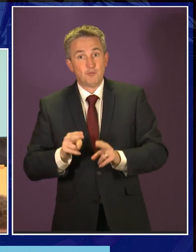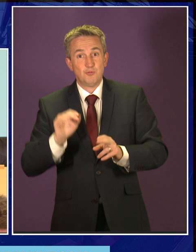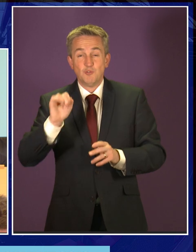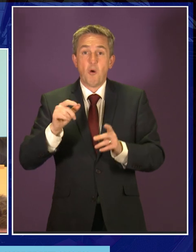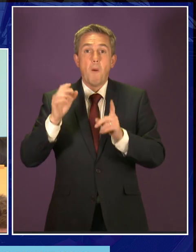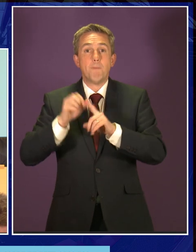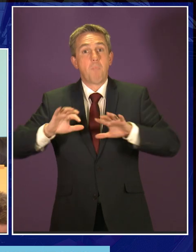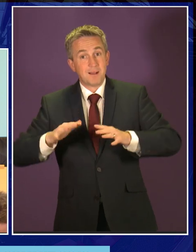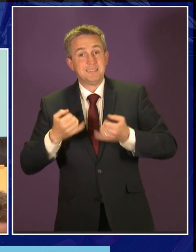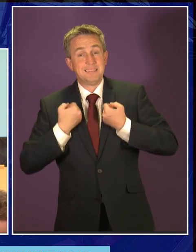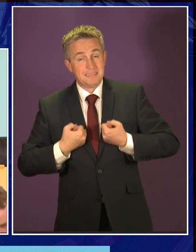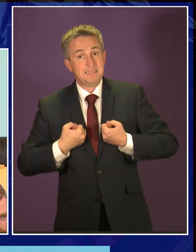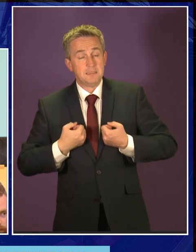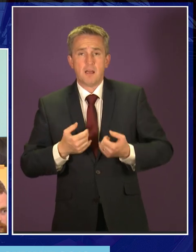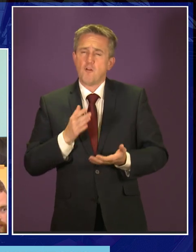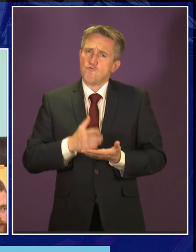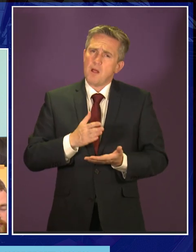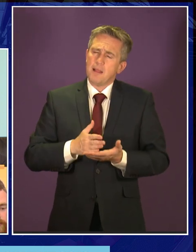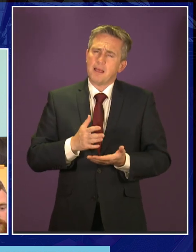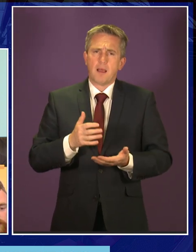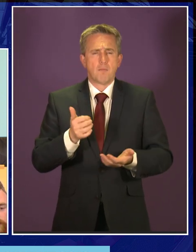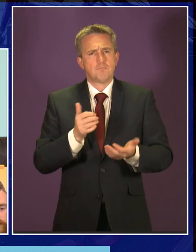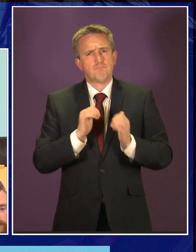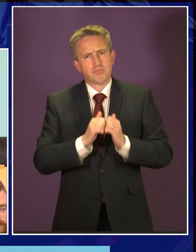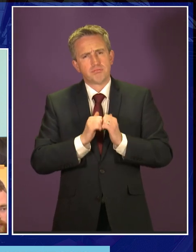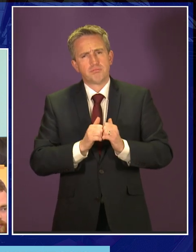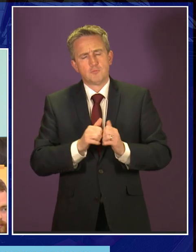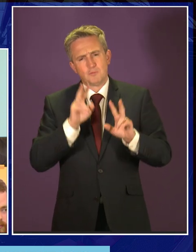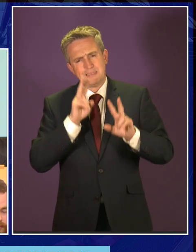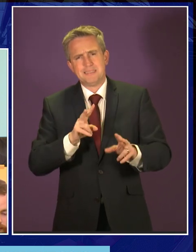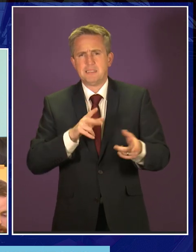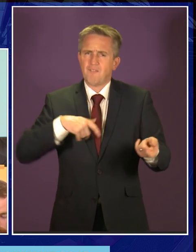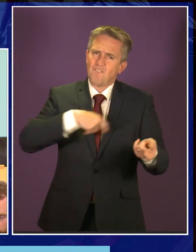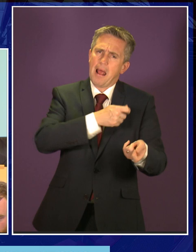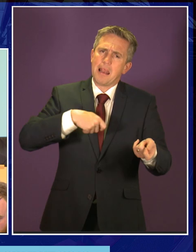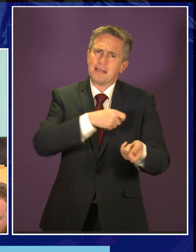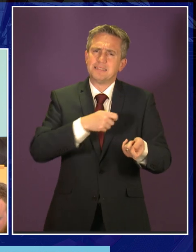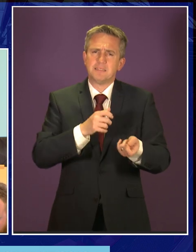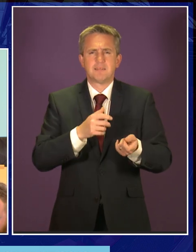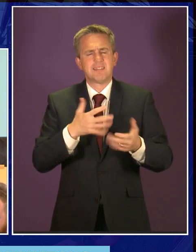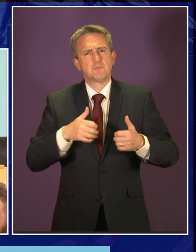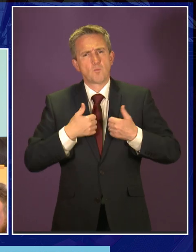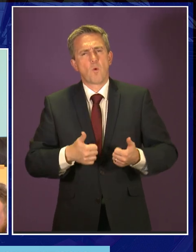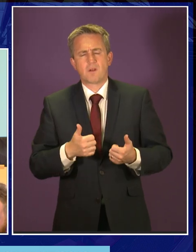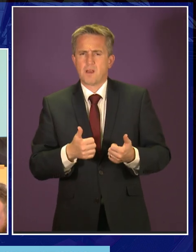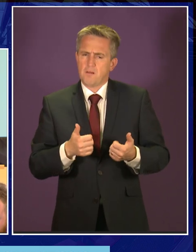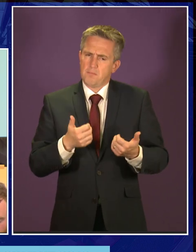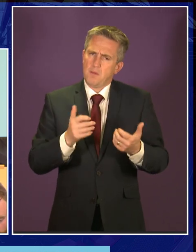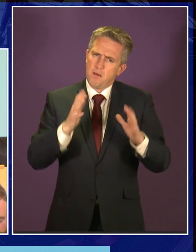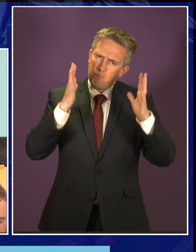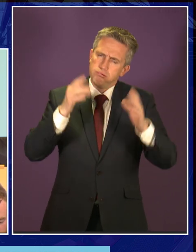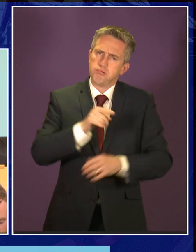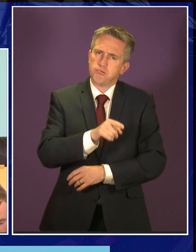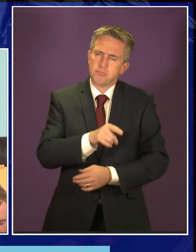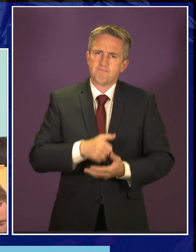there, and what a privilege, if I may say so, to see such a wonderful performance from Mr. Herman. I think we can all agree that we as